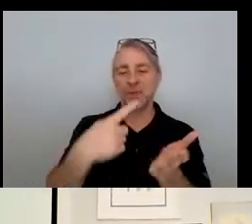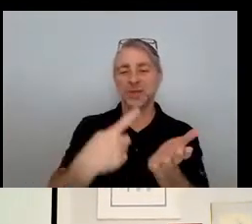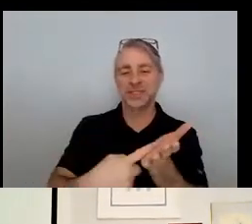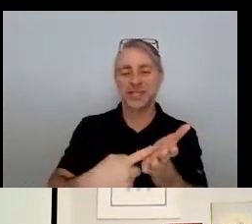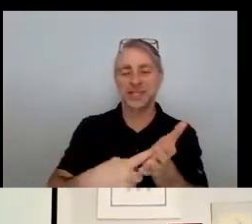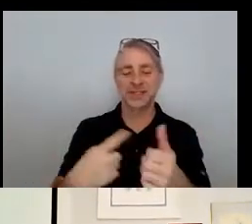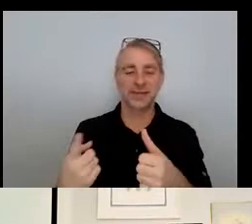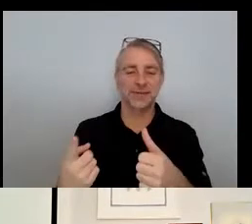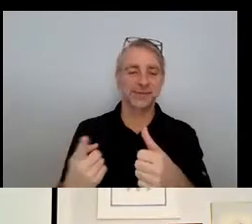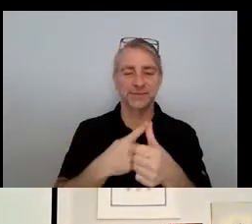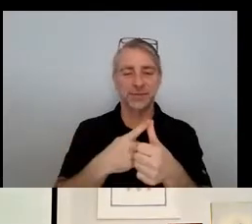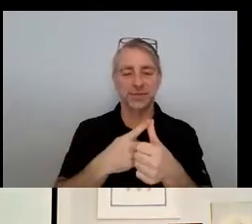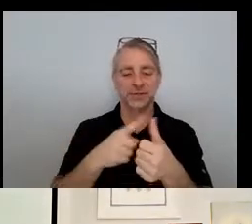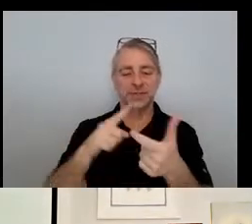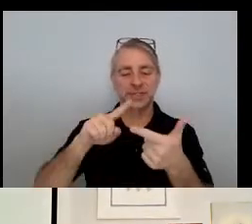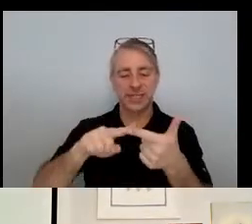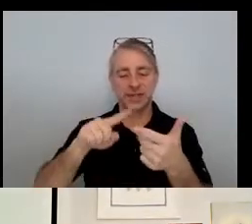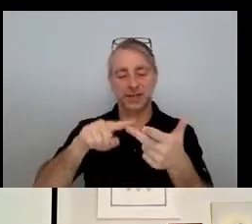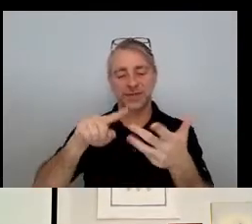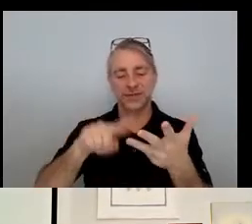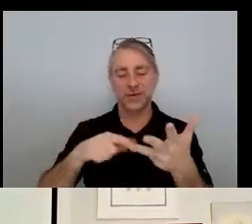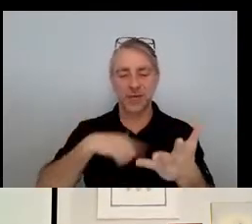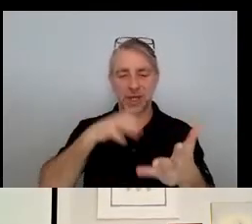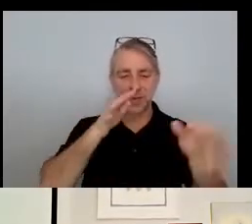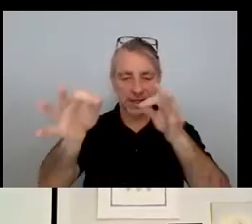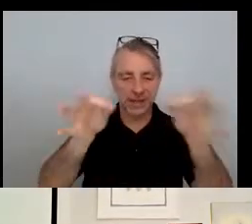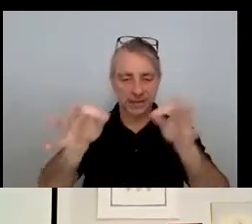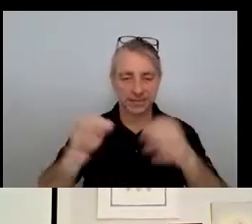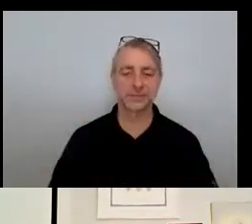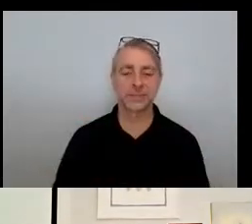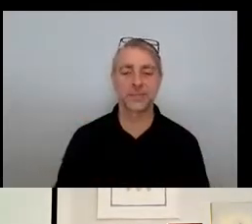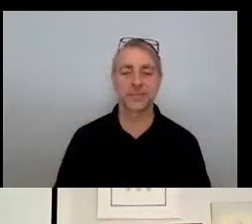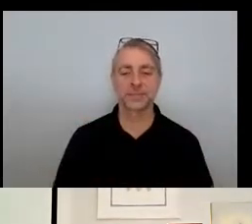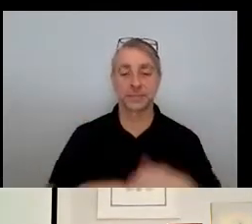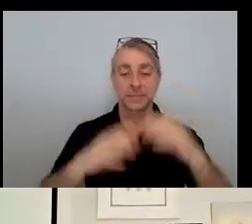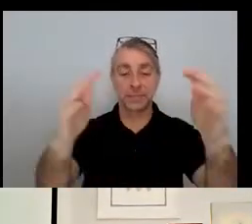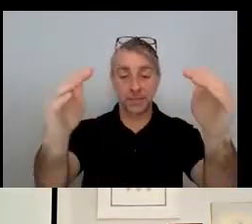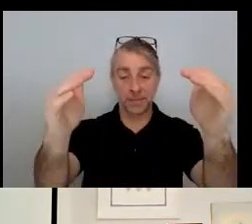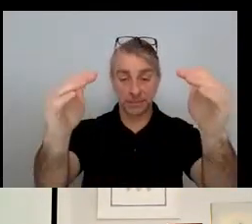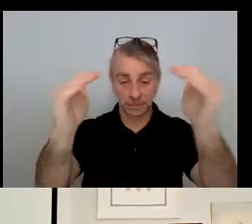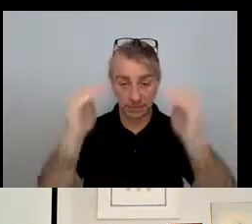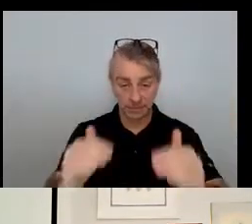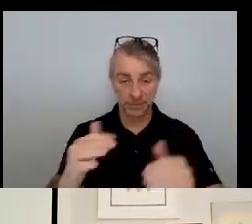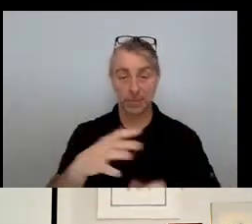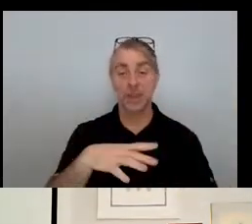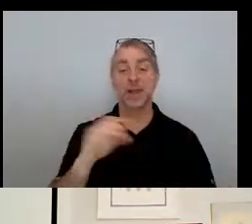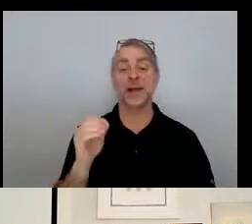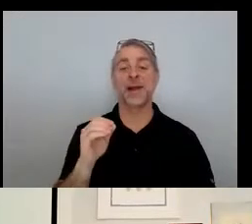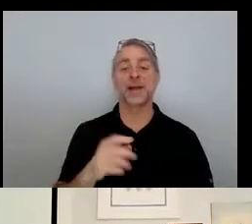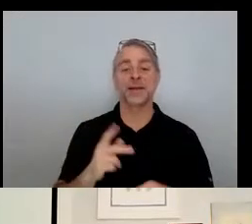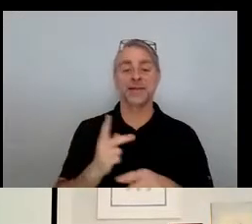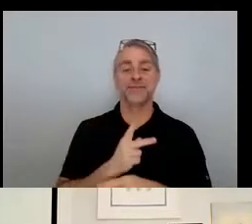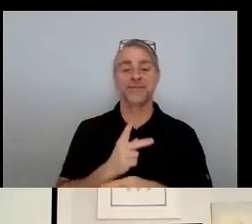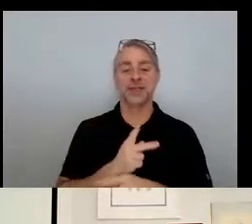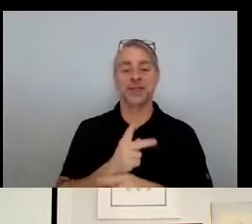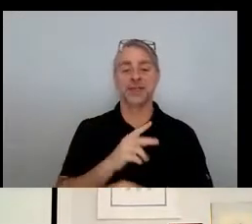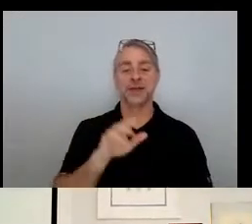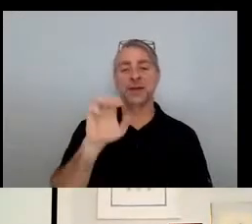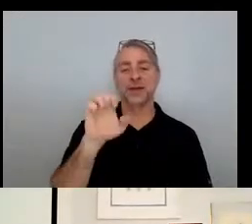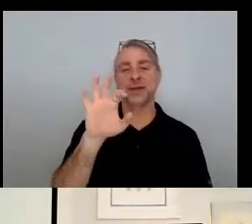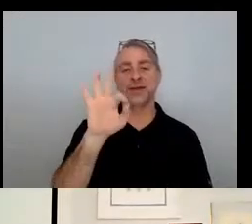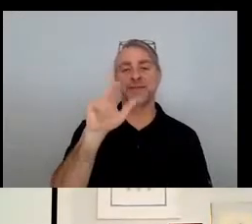steps. Also part of coding study characteristics is computing effect sizes, which Josh will talk